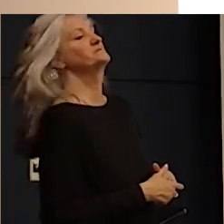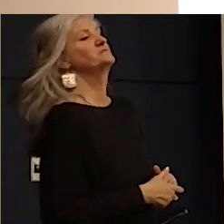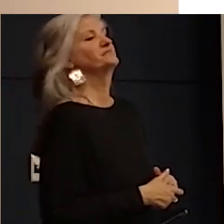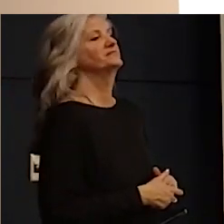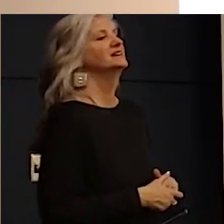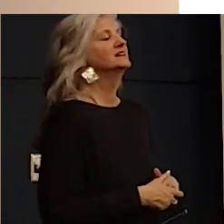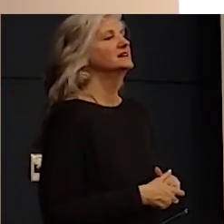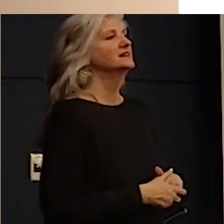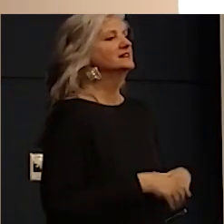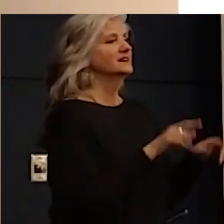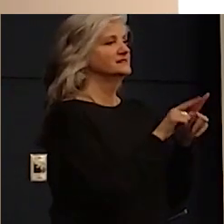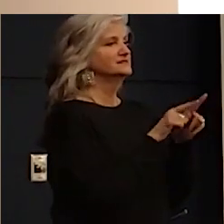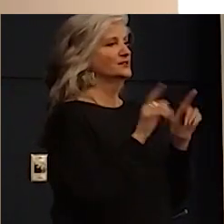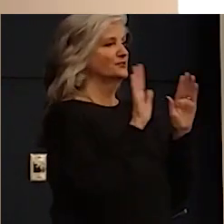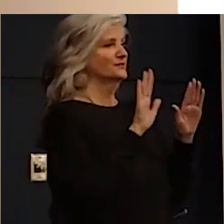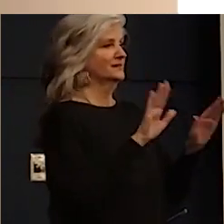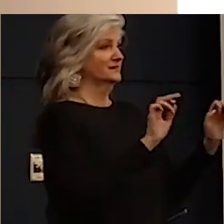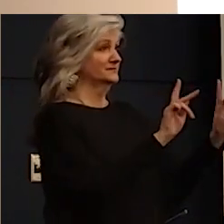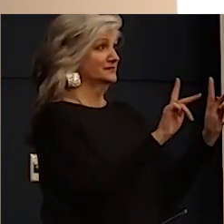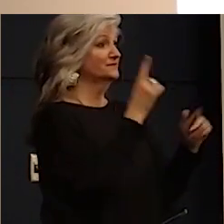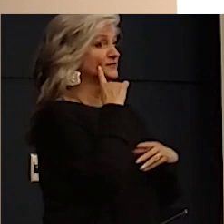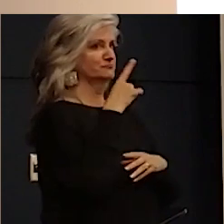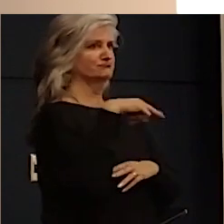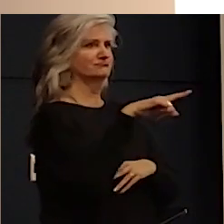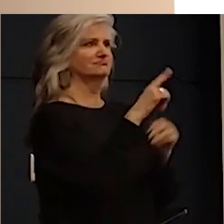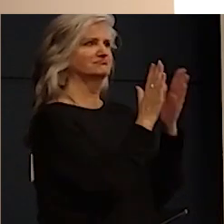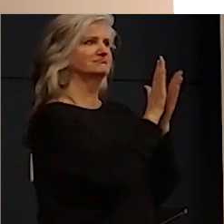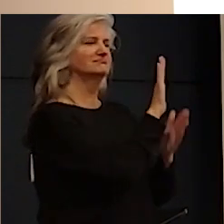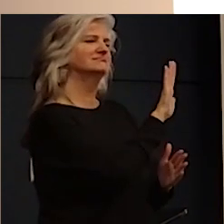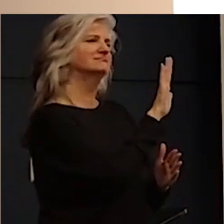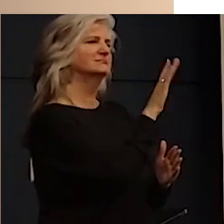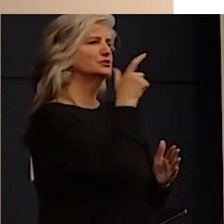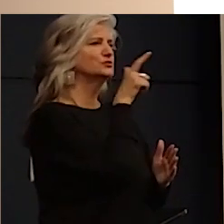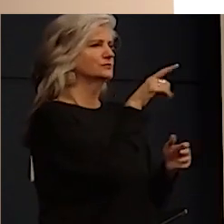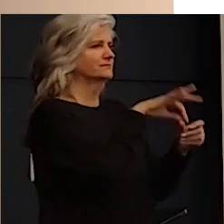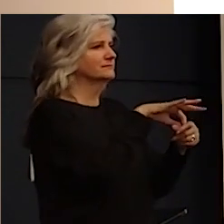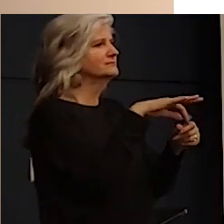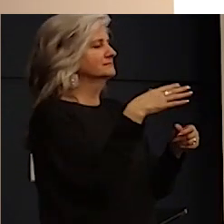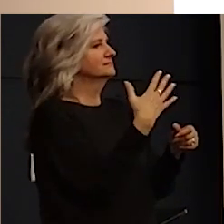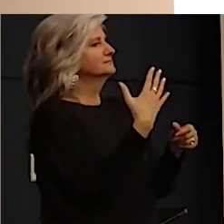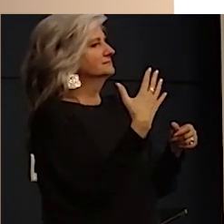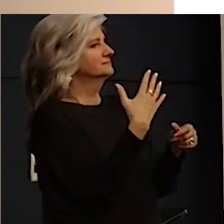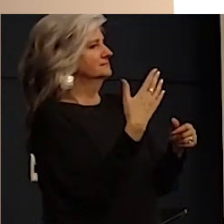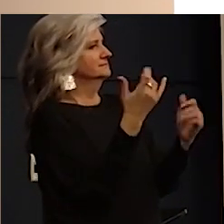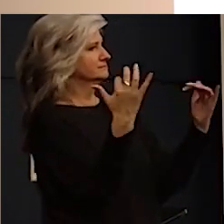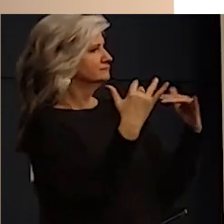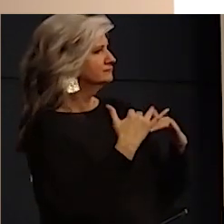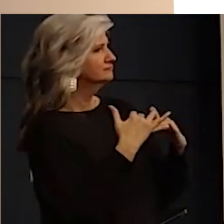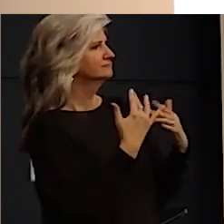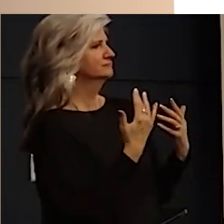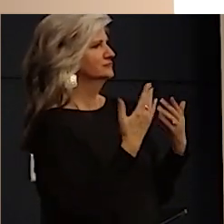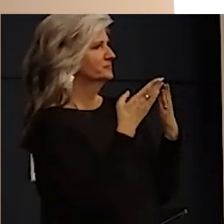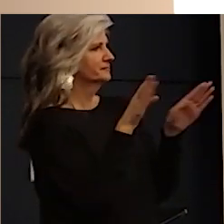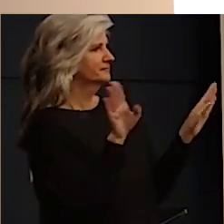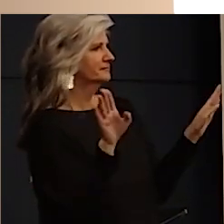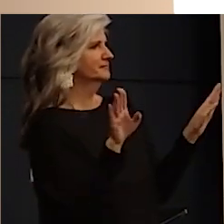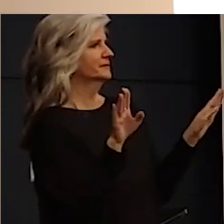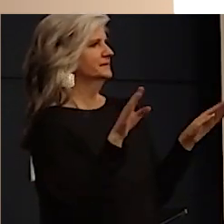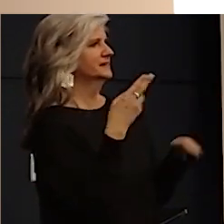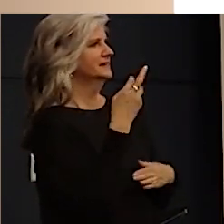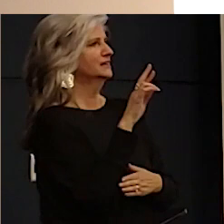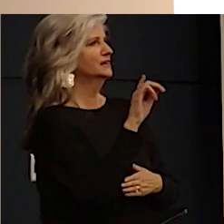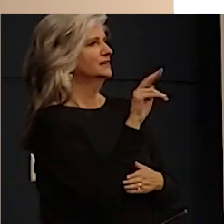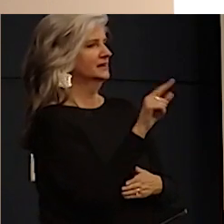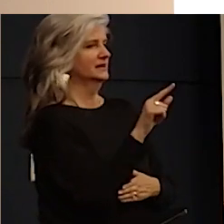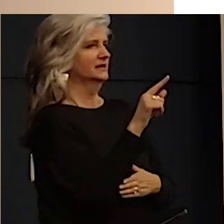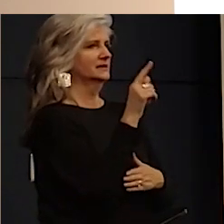This is also a great opportunity for you to ask your elected officials to come out to the public hearing and to